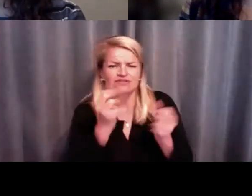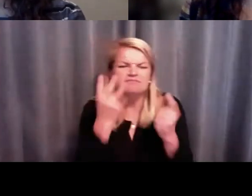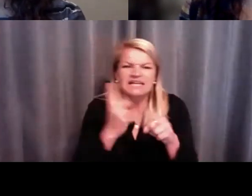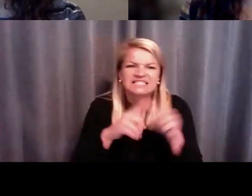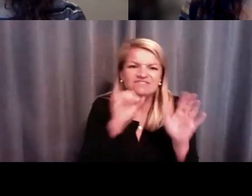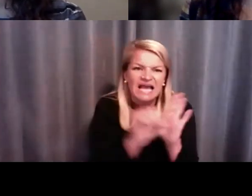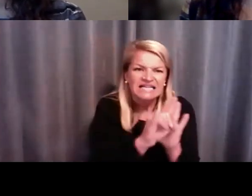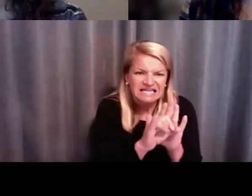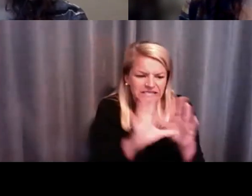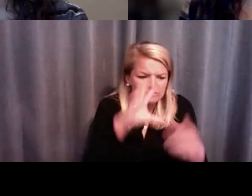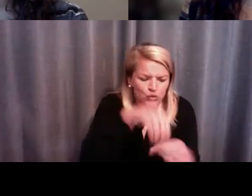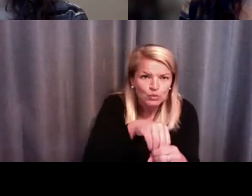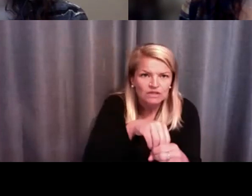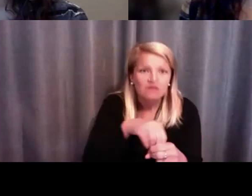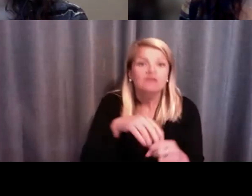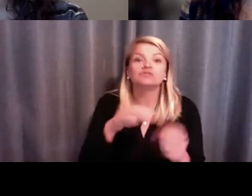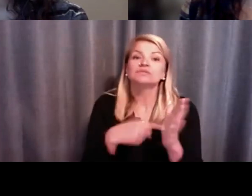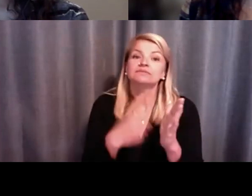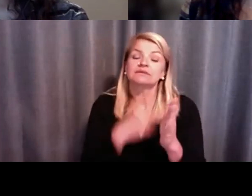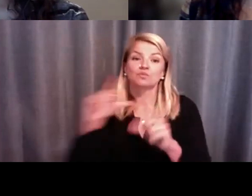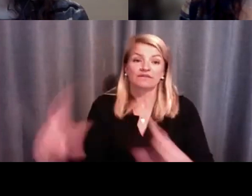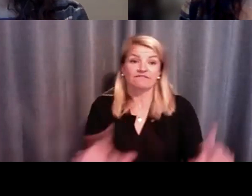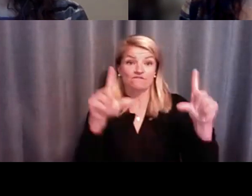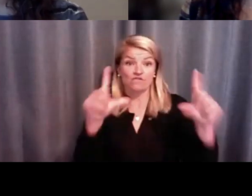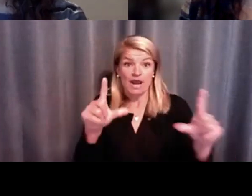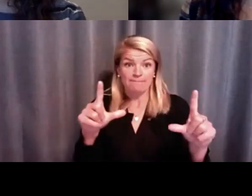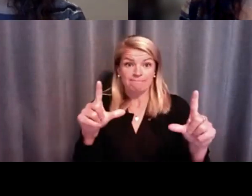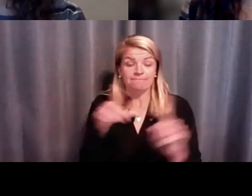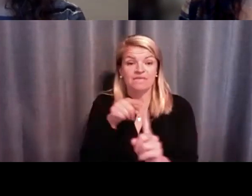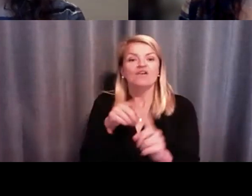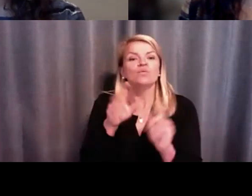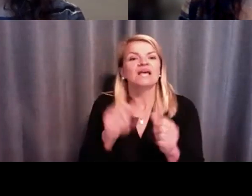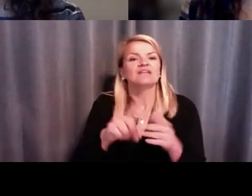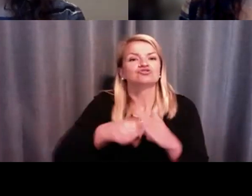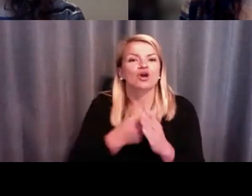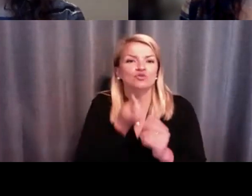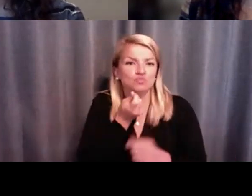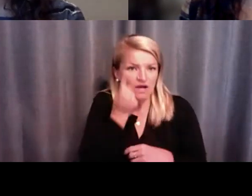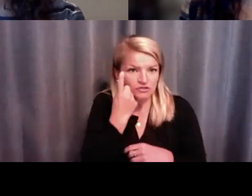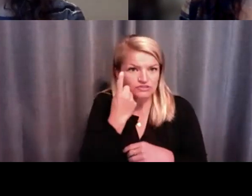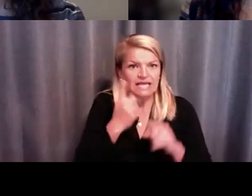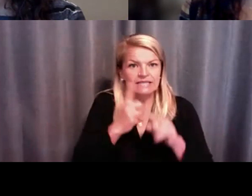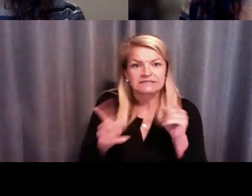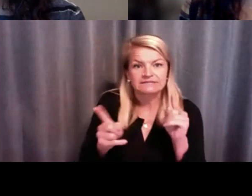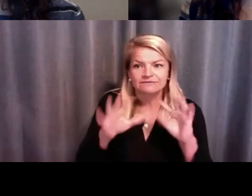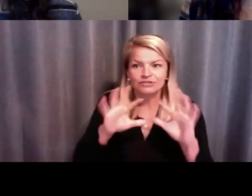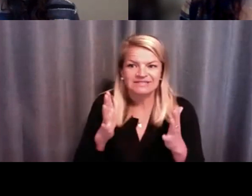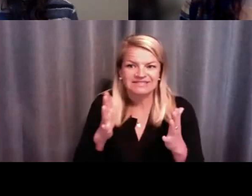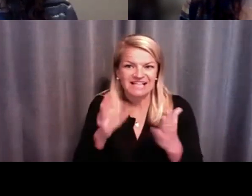frame it that way, then we will begin to understand different learning